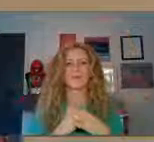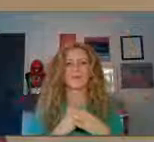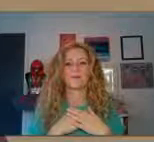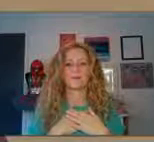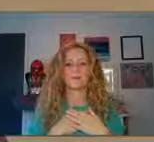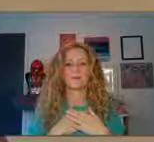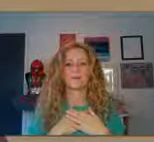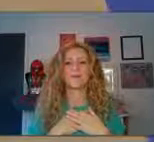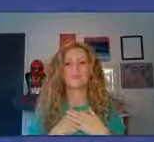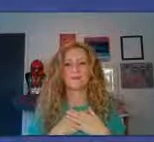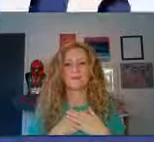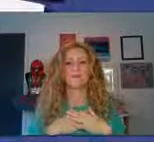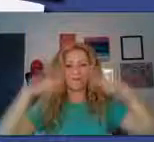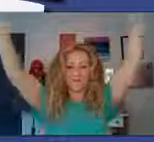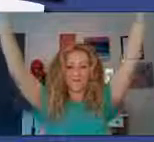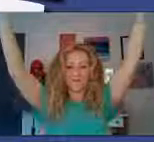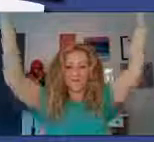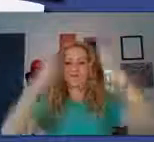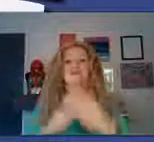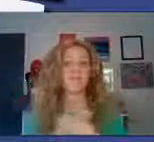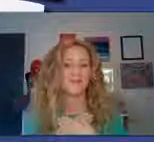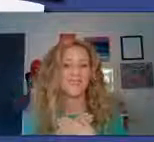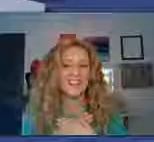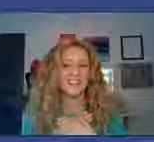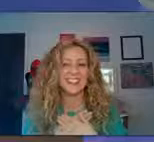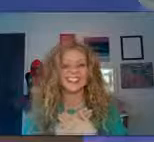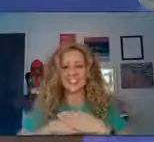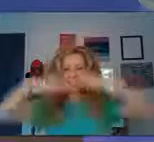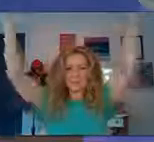Jesus, you love me. Jesus, you love me.